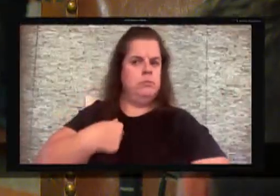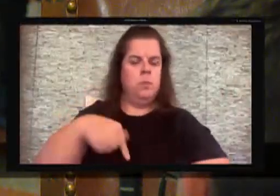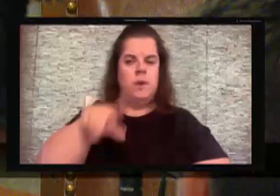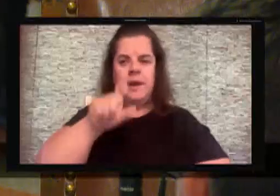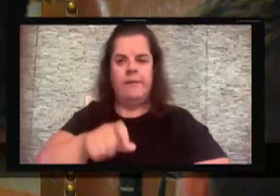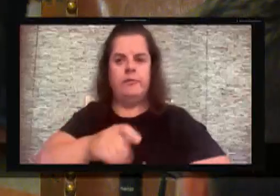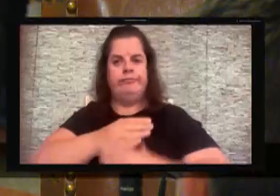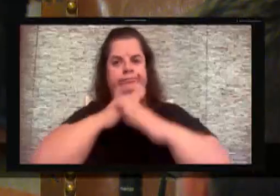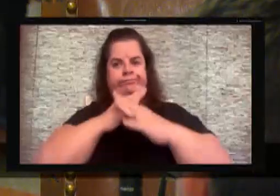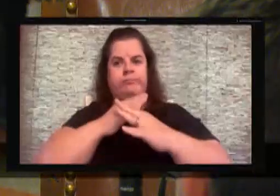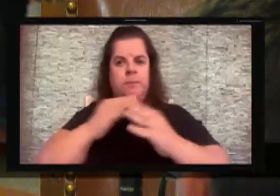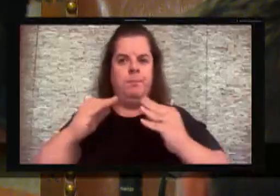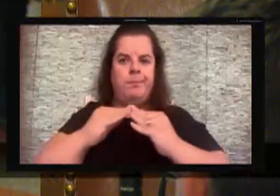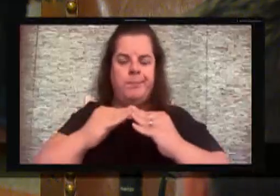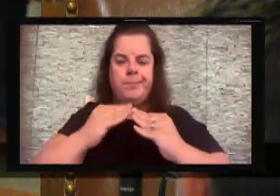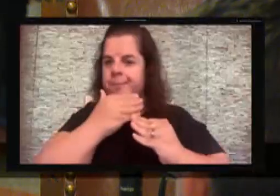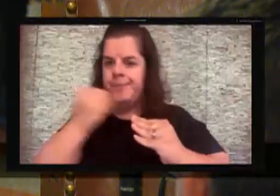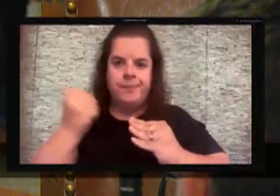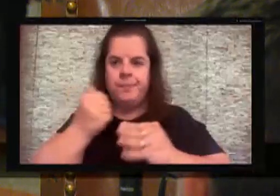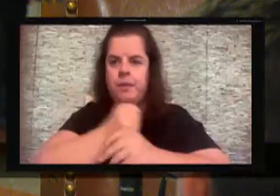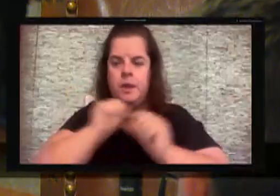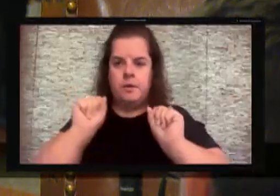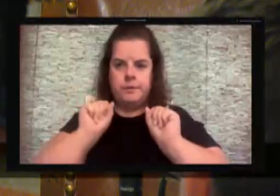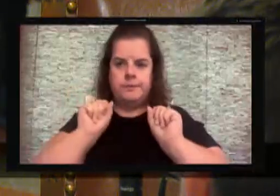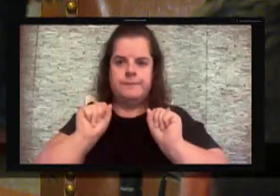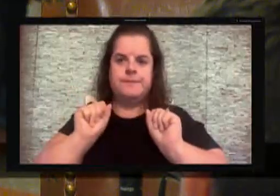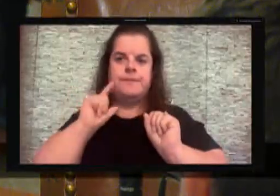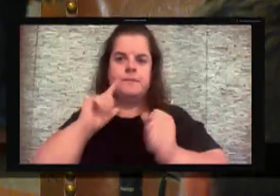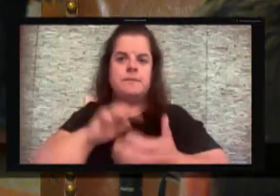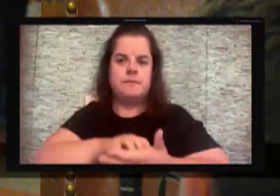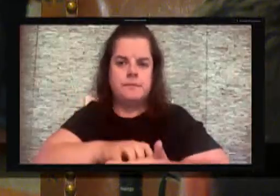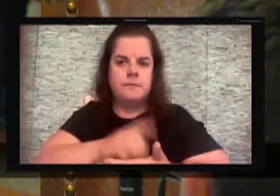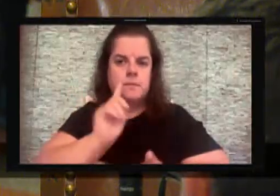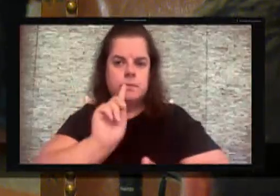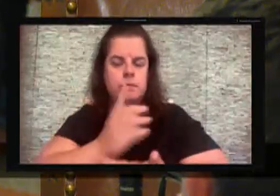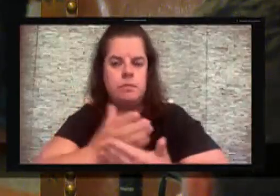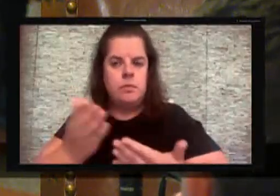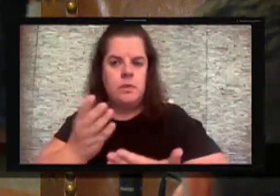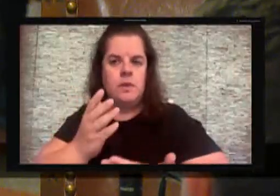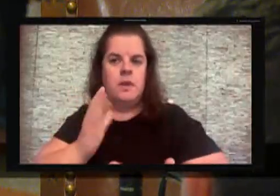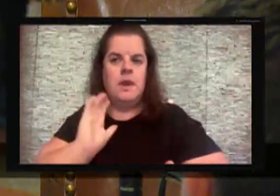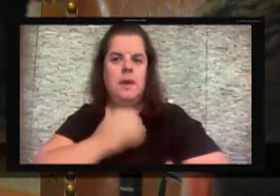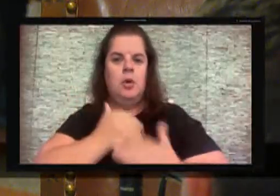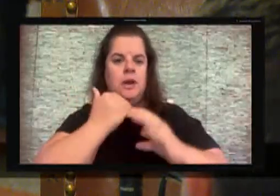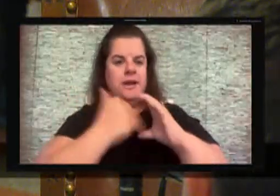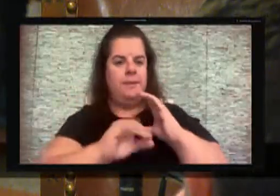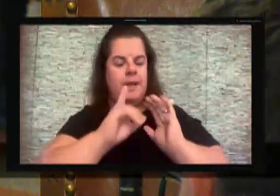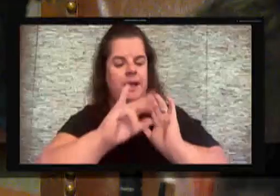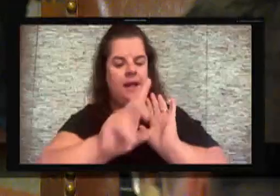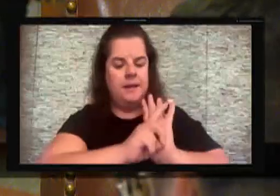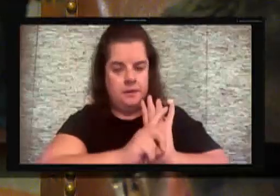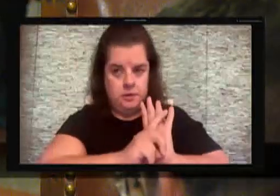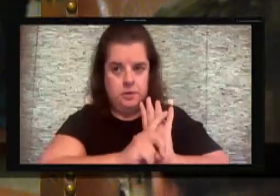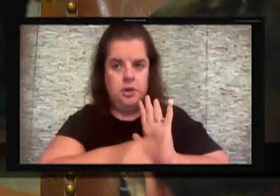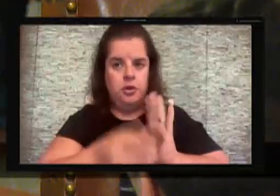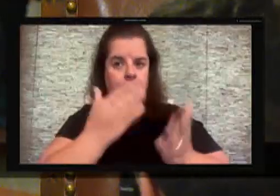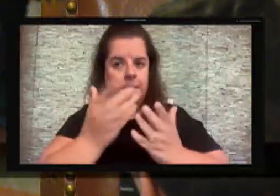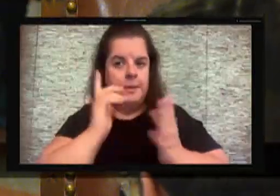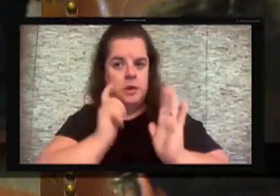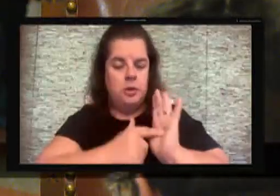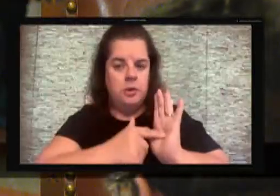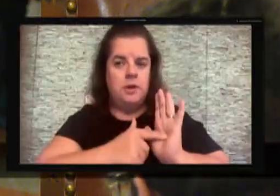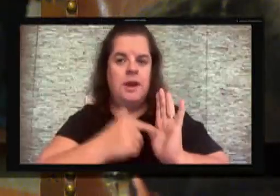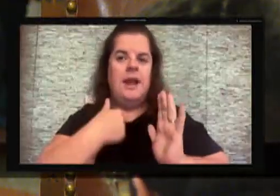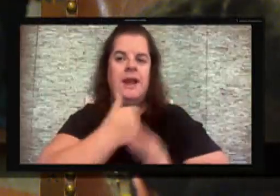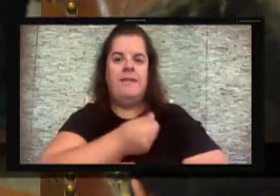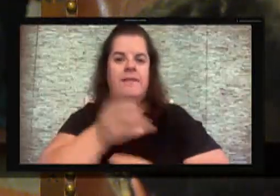our security vulnerabilities? One of those is our identity, our email identities. And as you may be aware, we've had a couple of